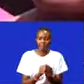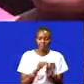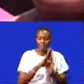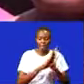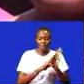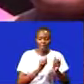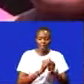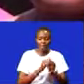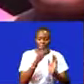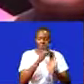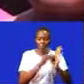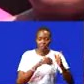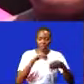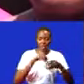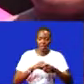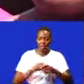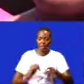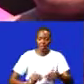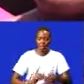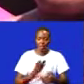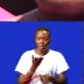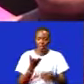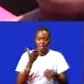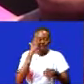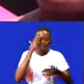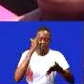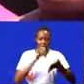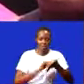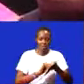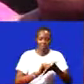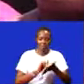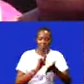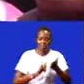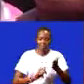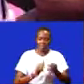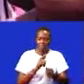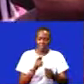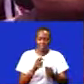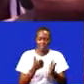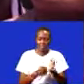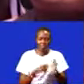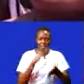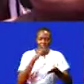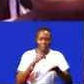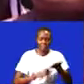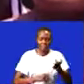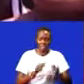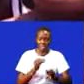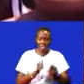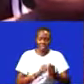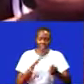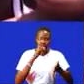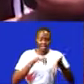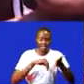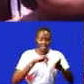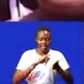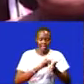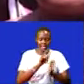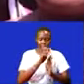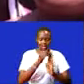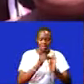budget document mo presented into the parliament. Wangeyo ni wach malisa ni wach ma taxes. Toki somo document mo bedo